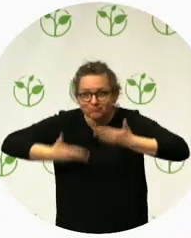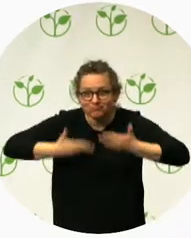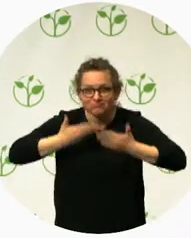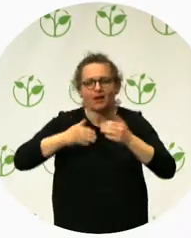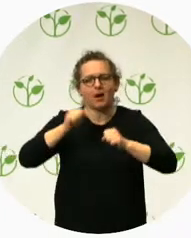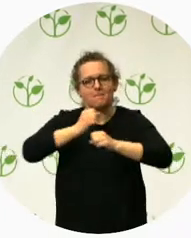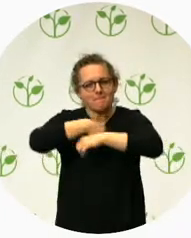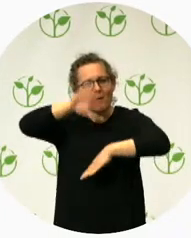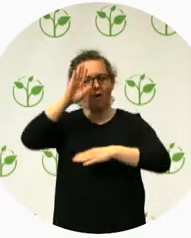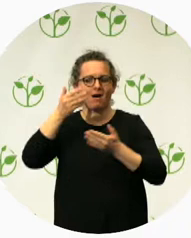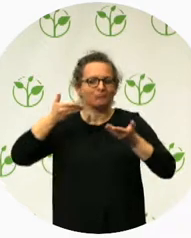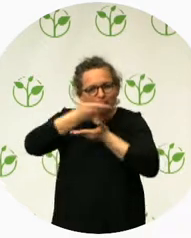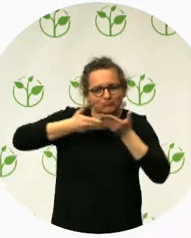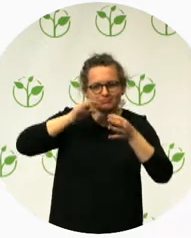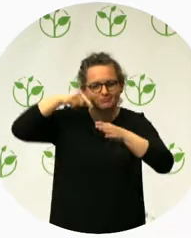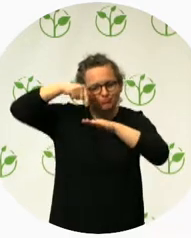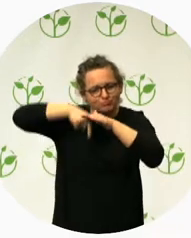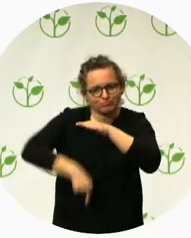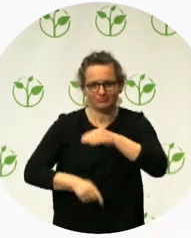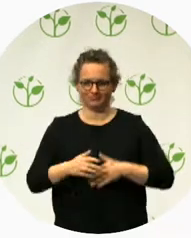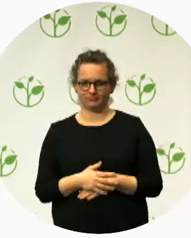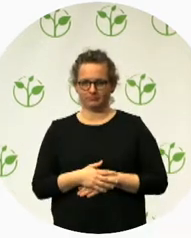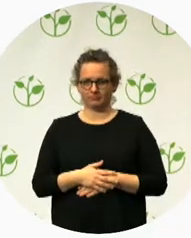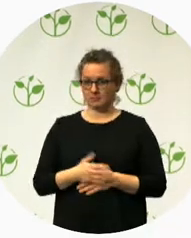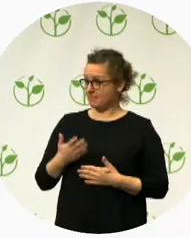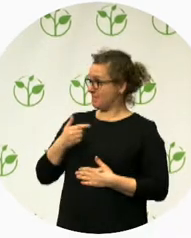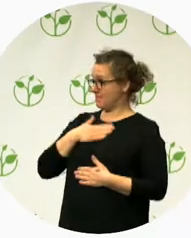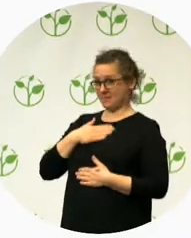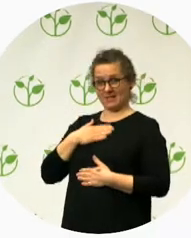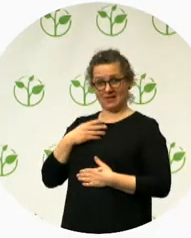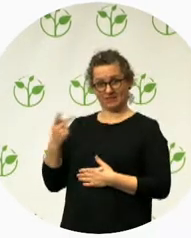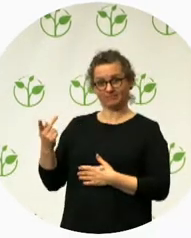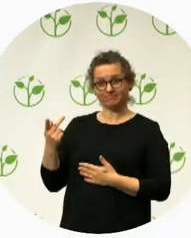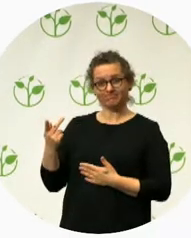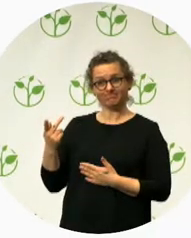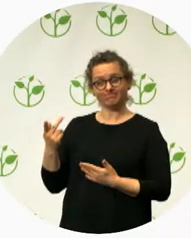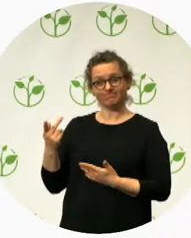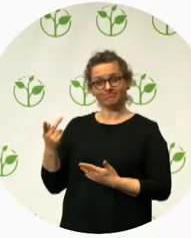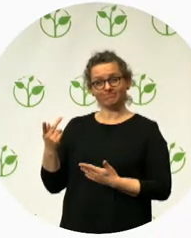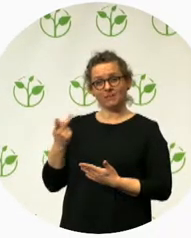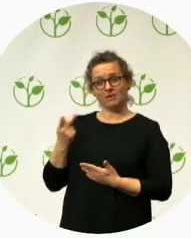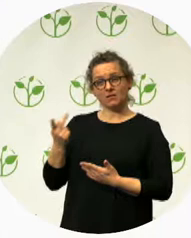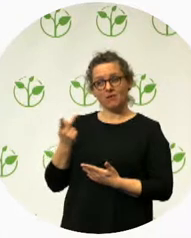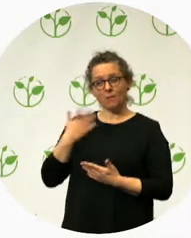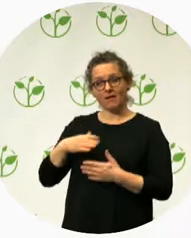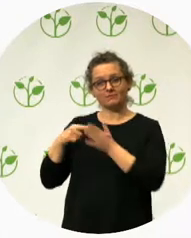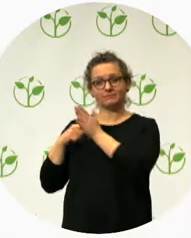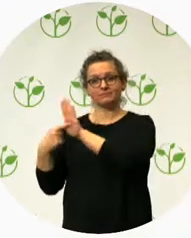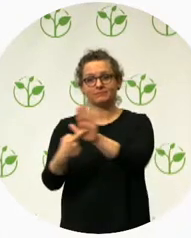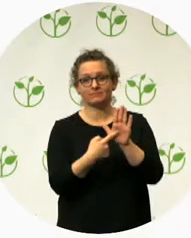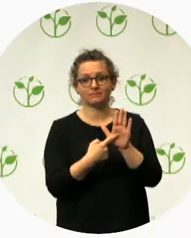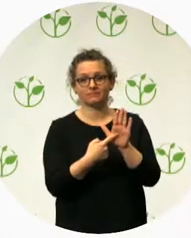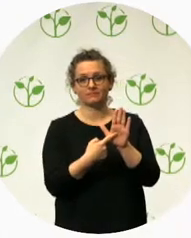vision inspired by my friendship with Bill Drayton. If each of us finds